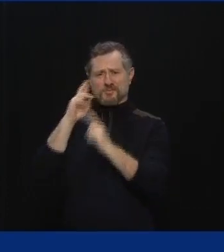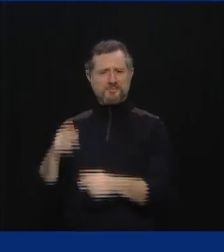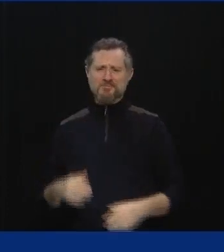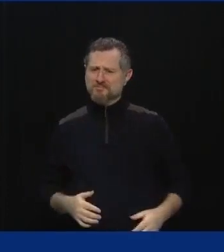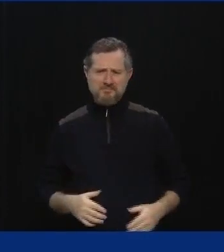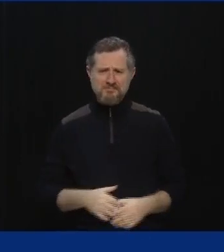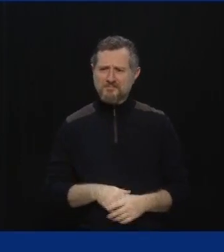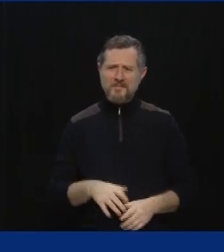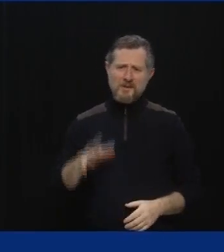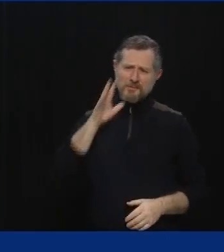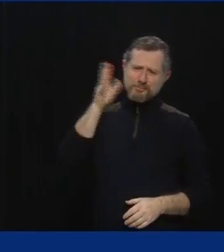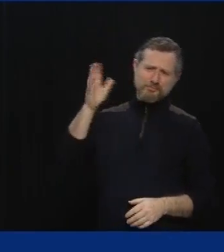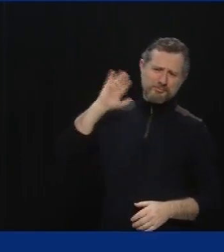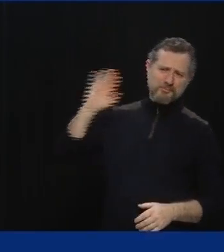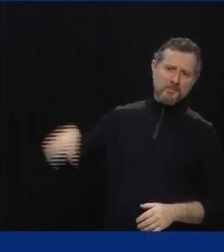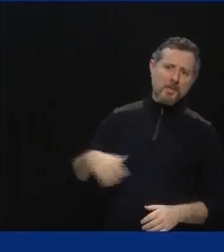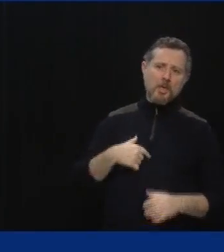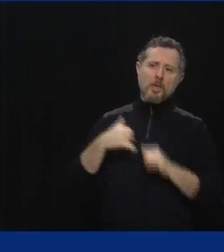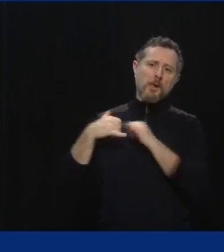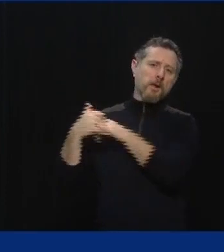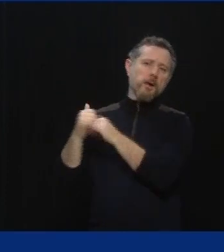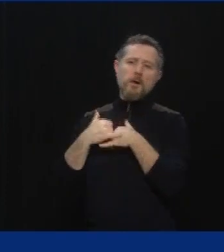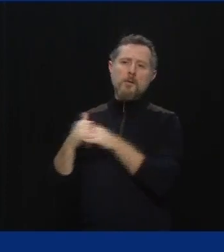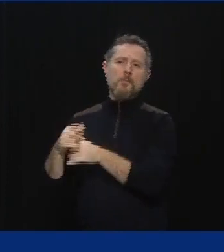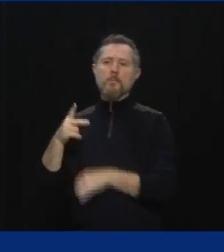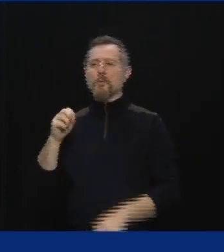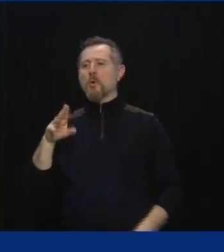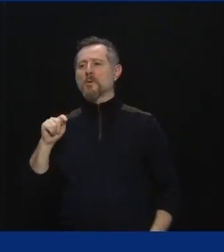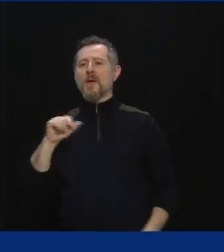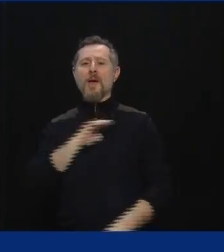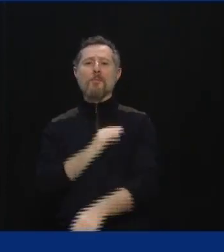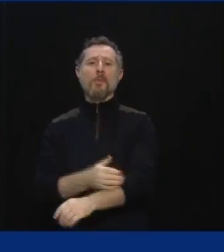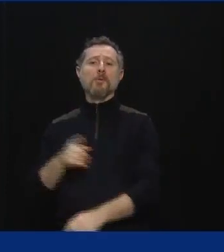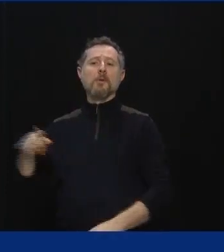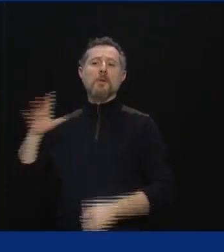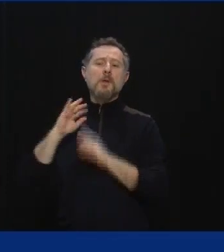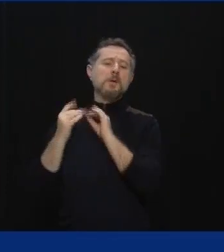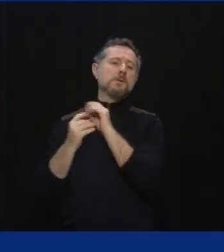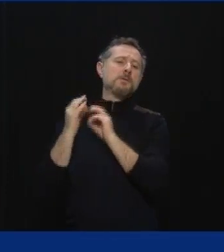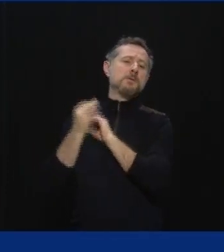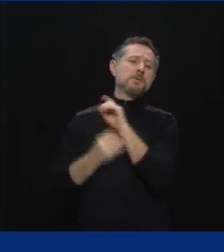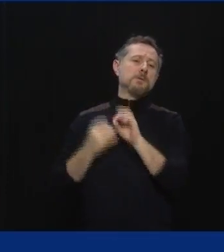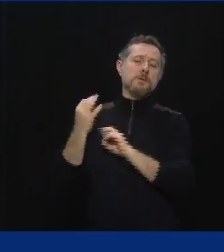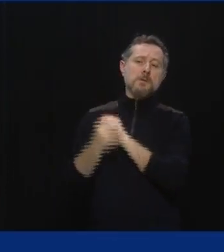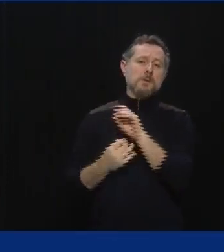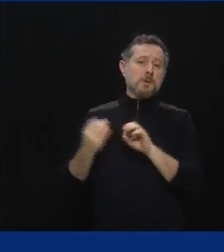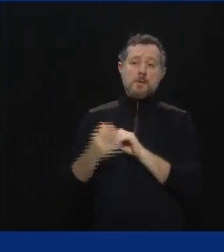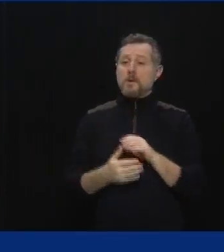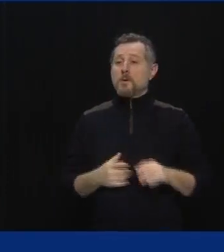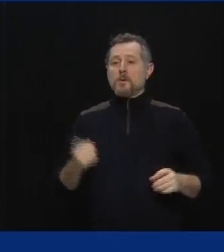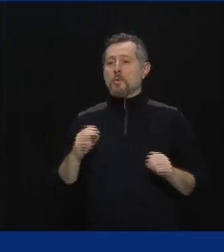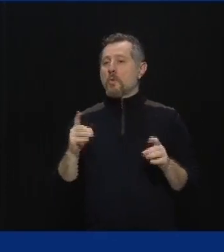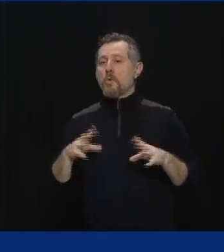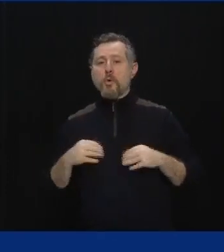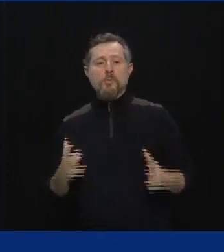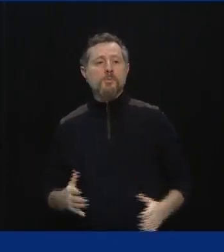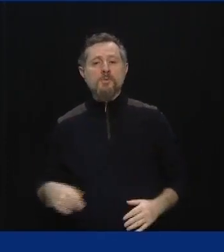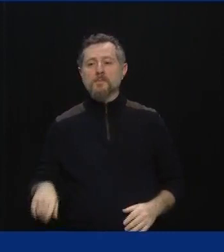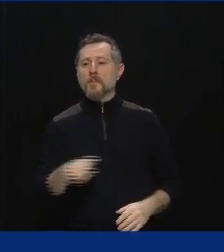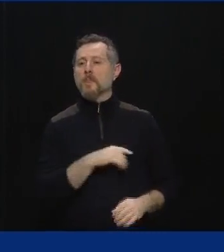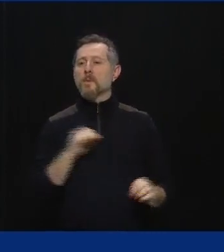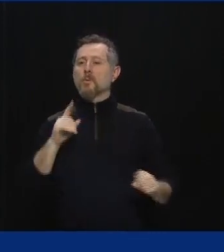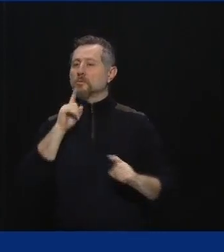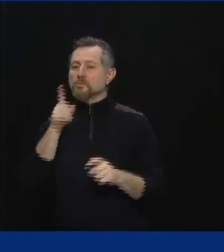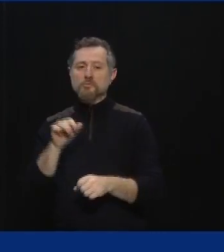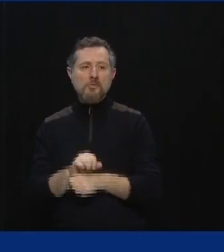We were fighting with the Port Authority every which way. We had no economic interest in it. We had no real jobs in